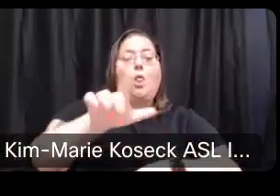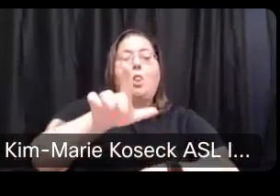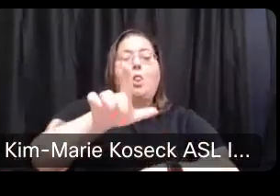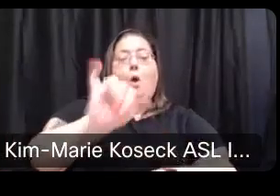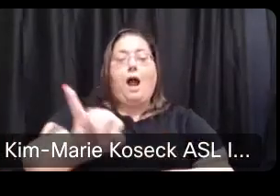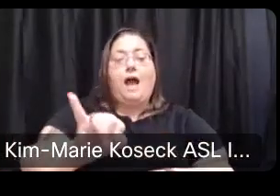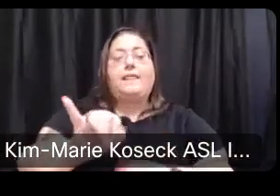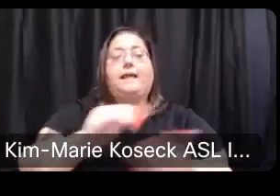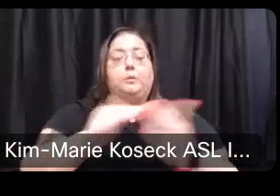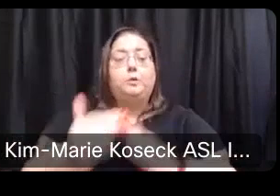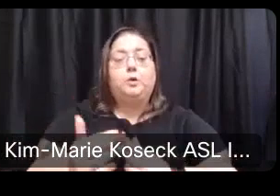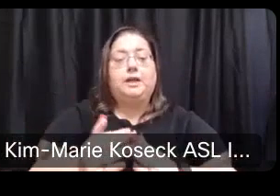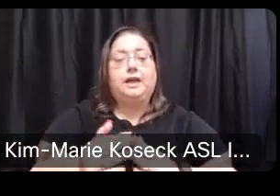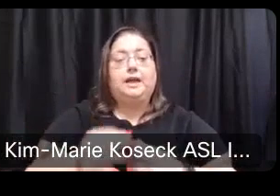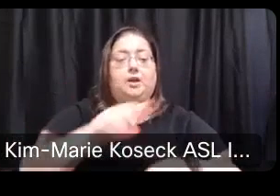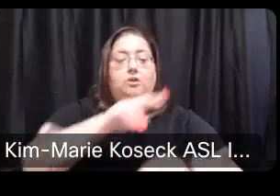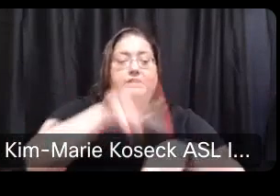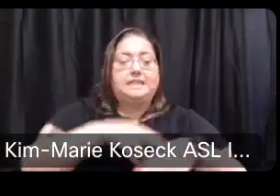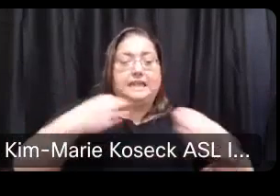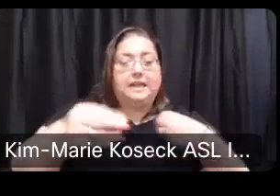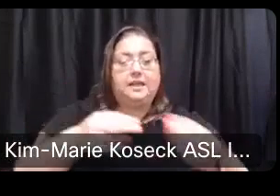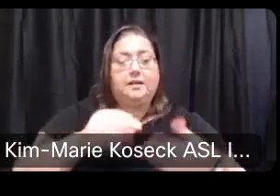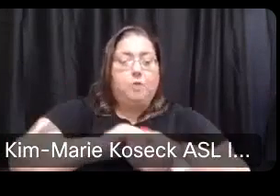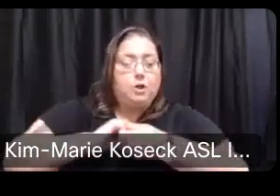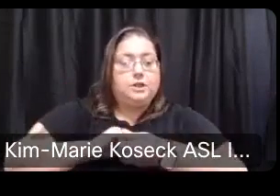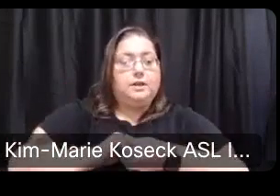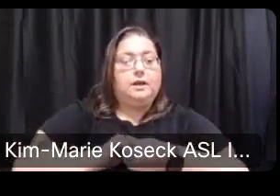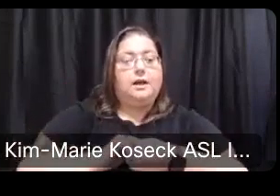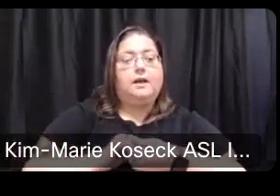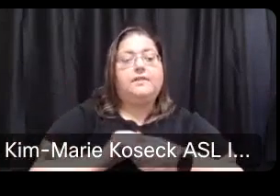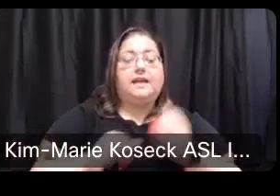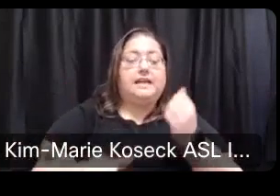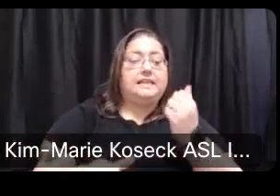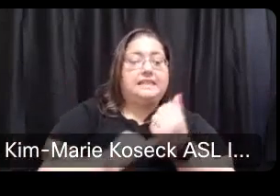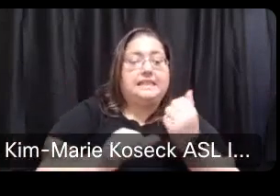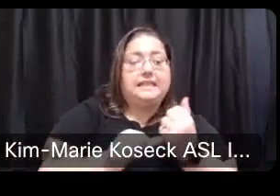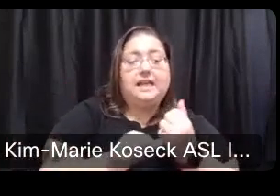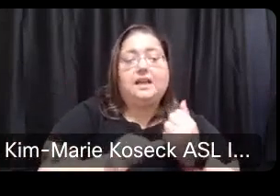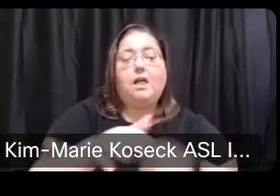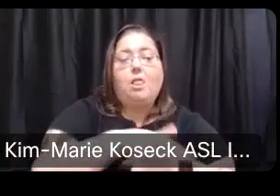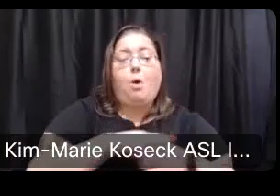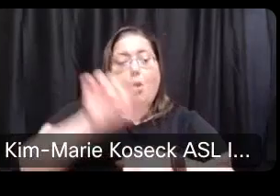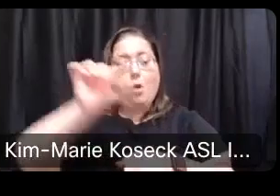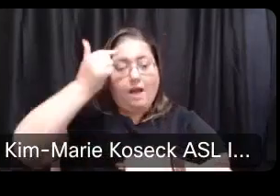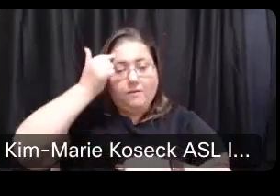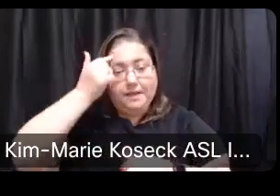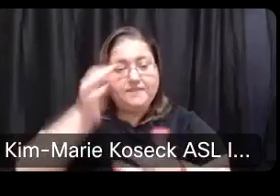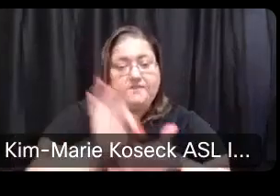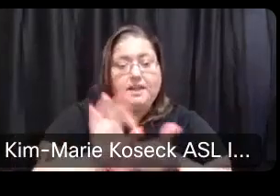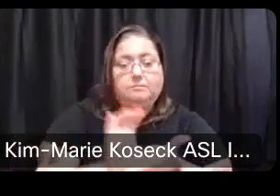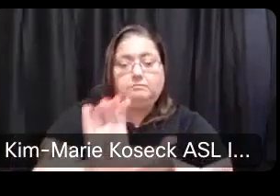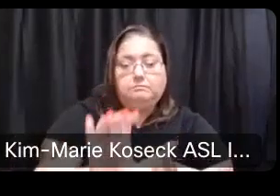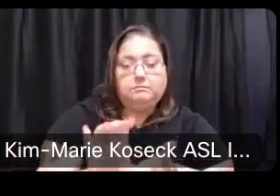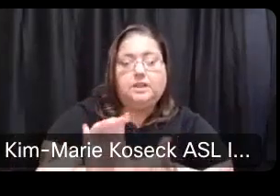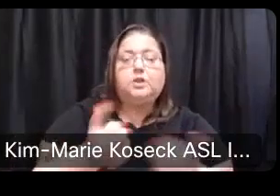provided assistance to local governments, aside from the big money projects that the federal government was funding, just to help